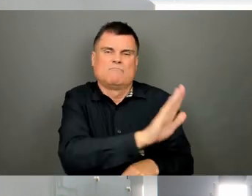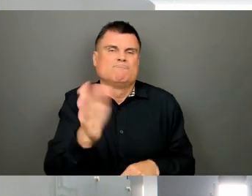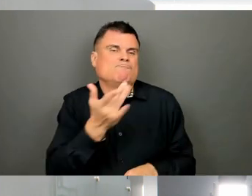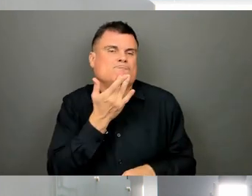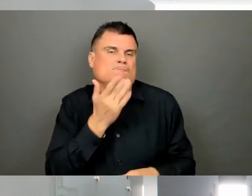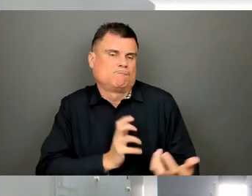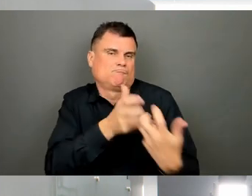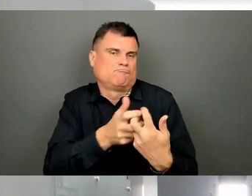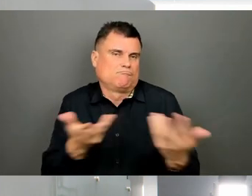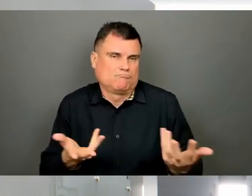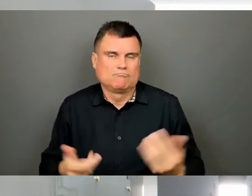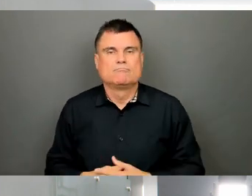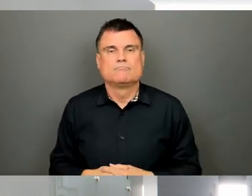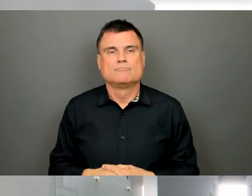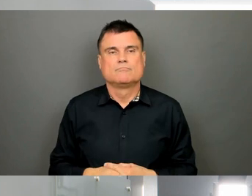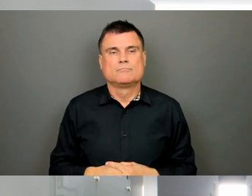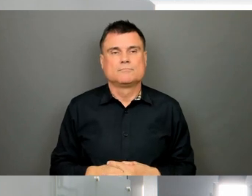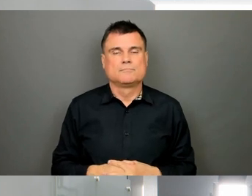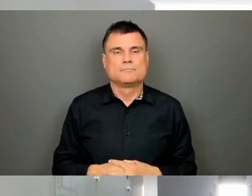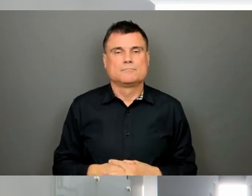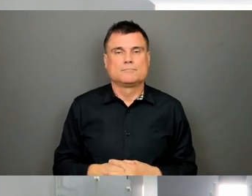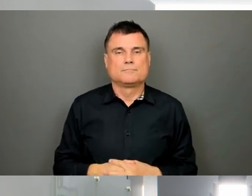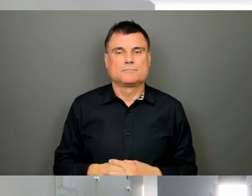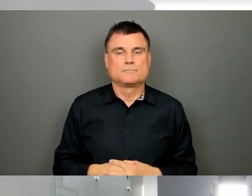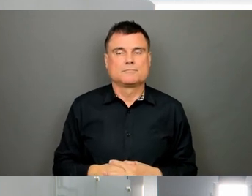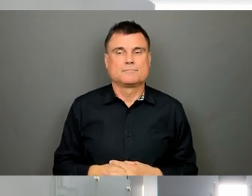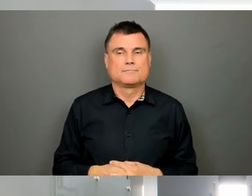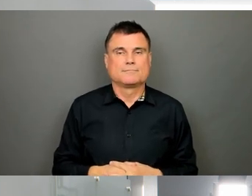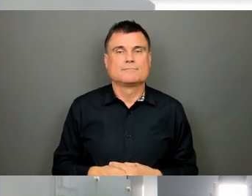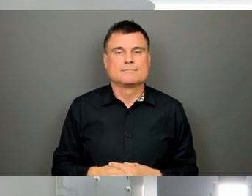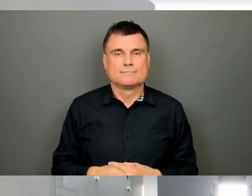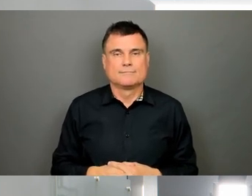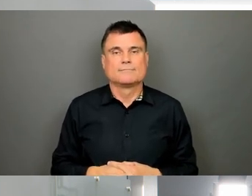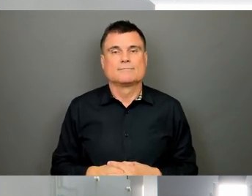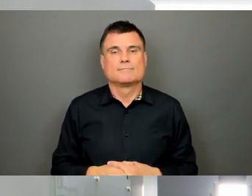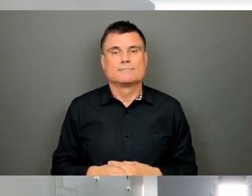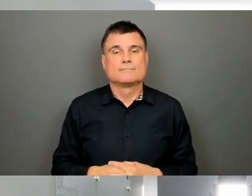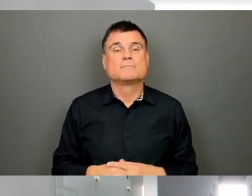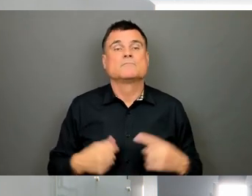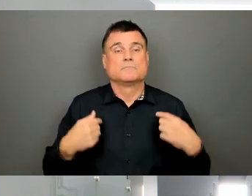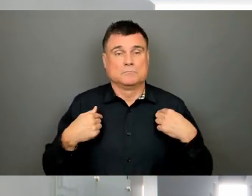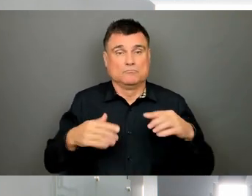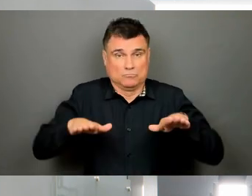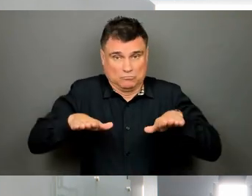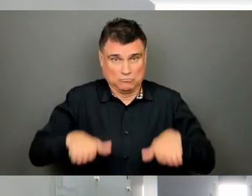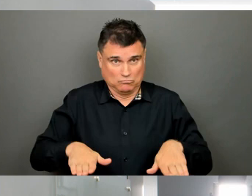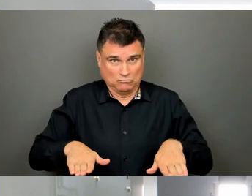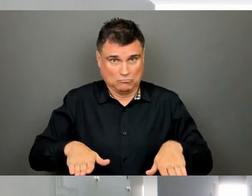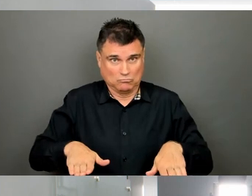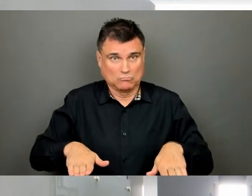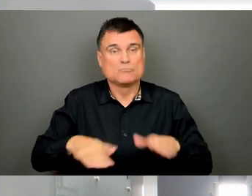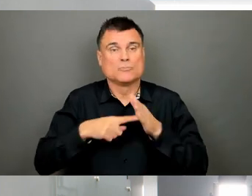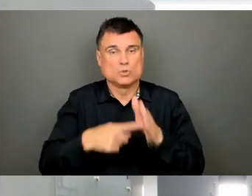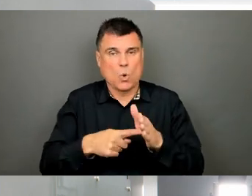right? 1, 2, 3, 4, 5, 6, 7, 8. If I'm staying static in the one position,